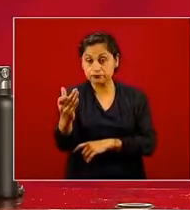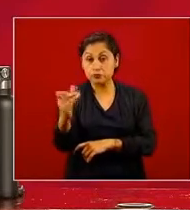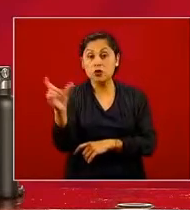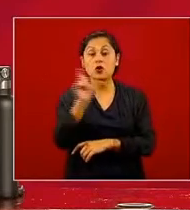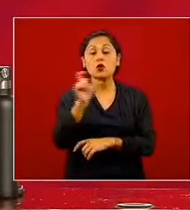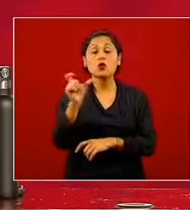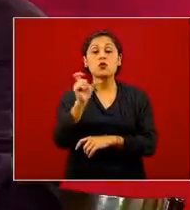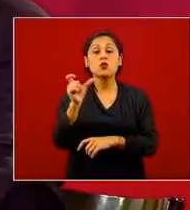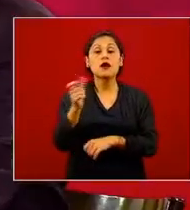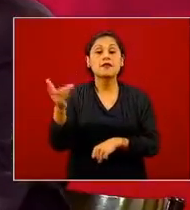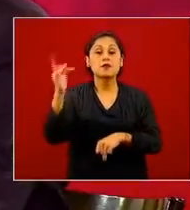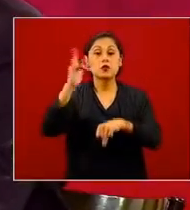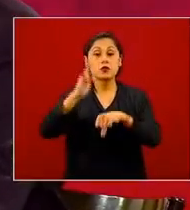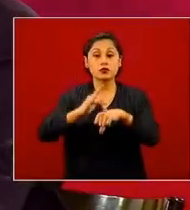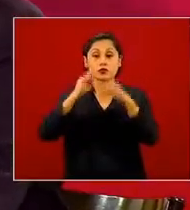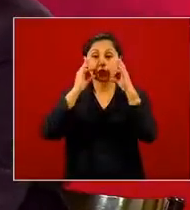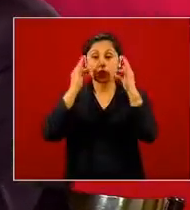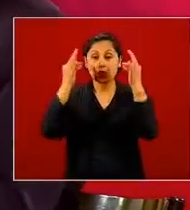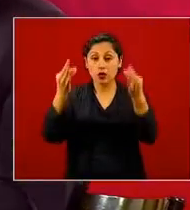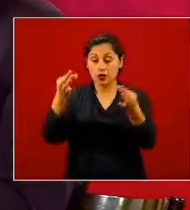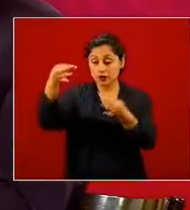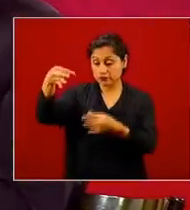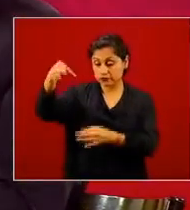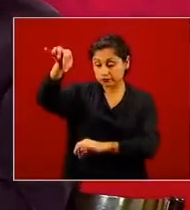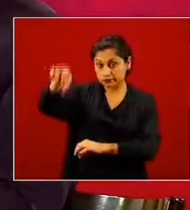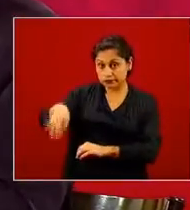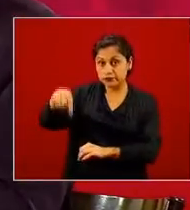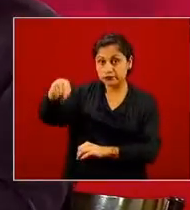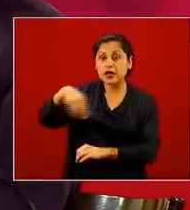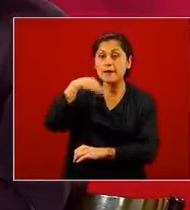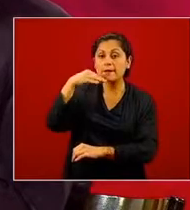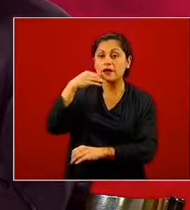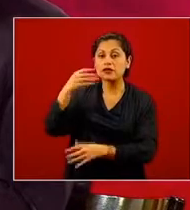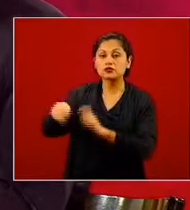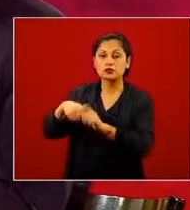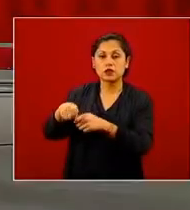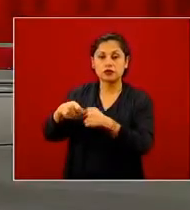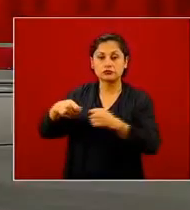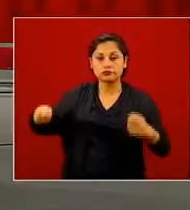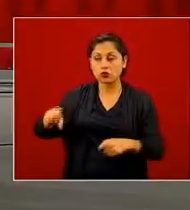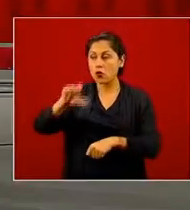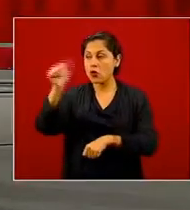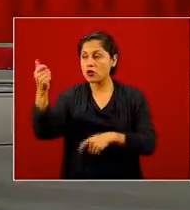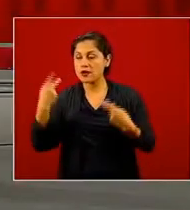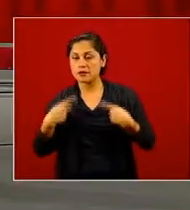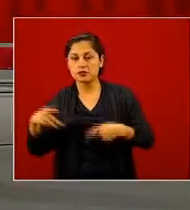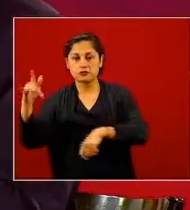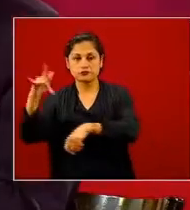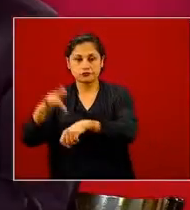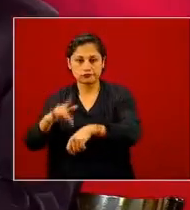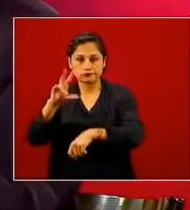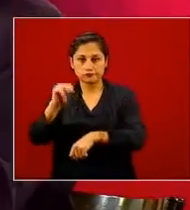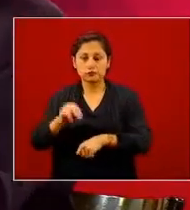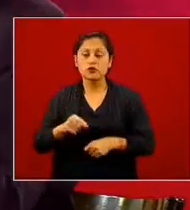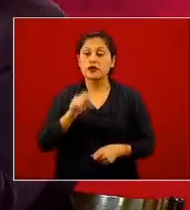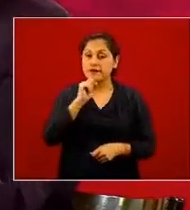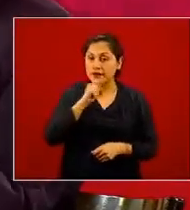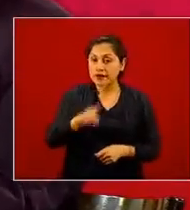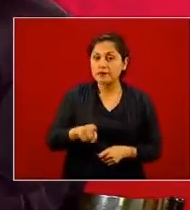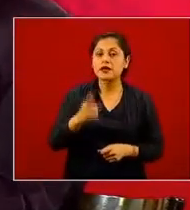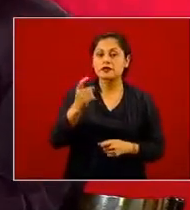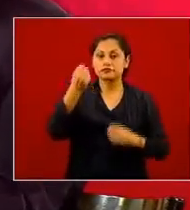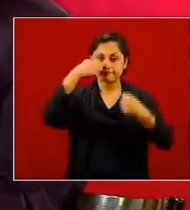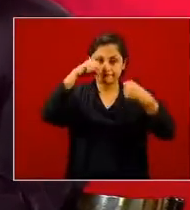They can't touch their faces um, when they throw it away. They have to throw it away in a safe area so